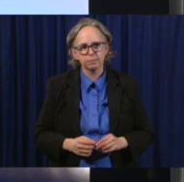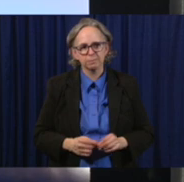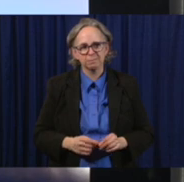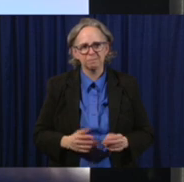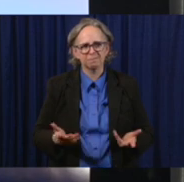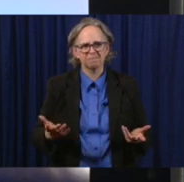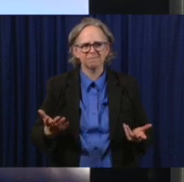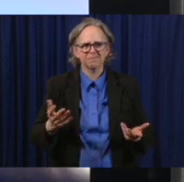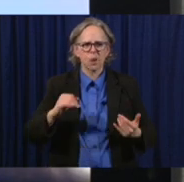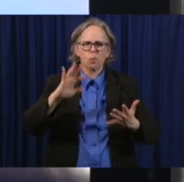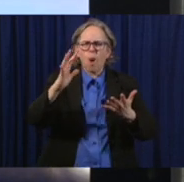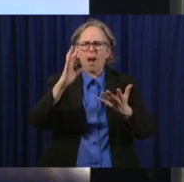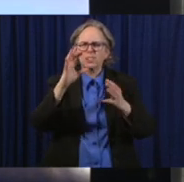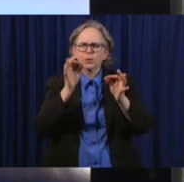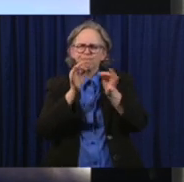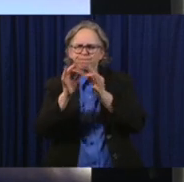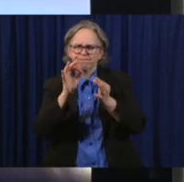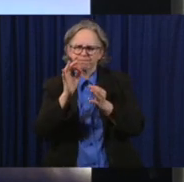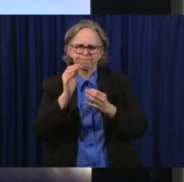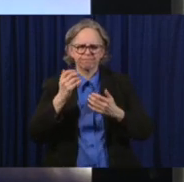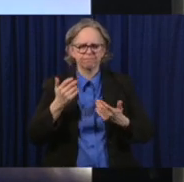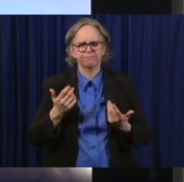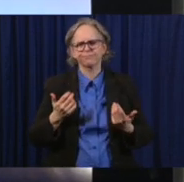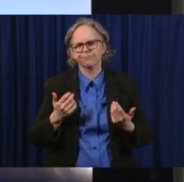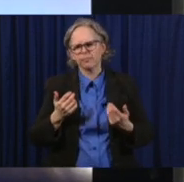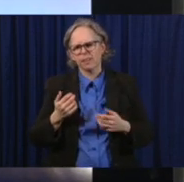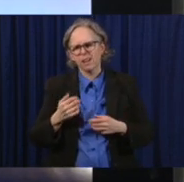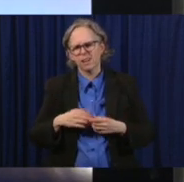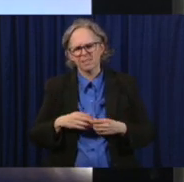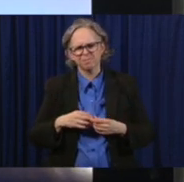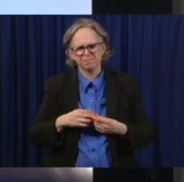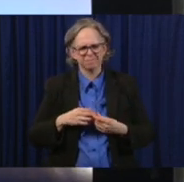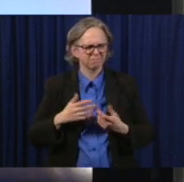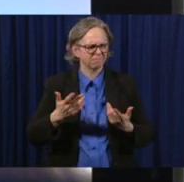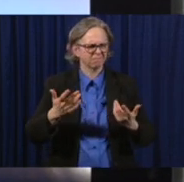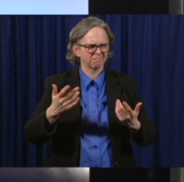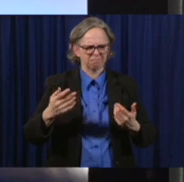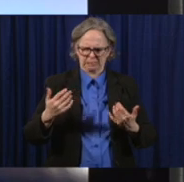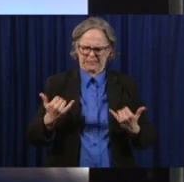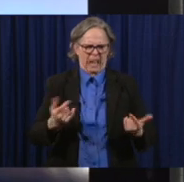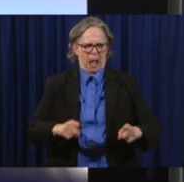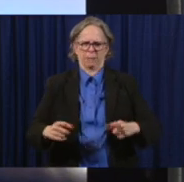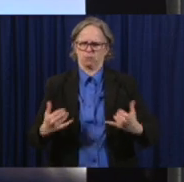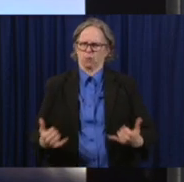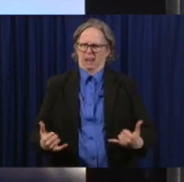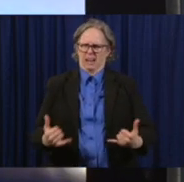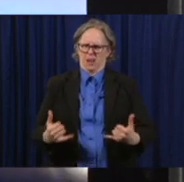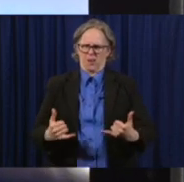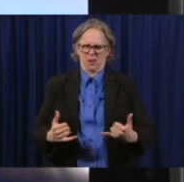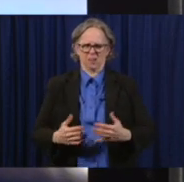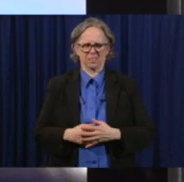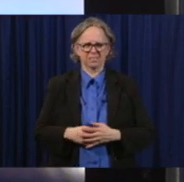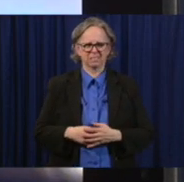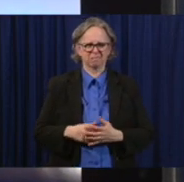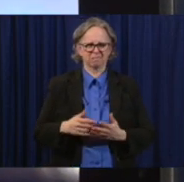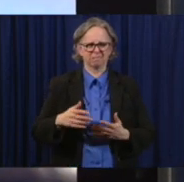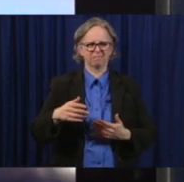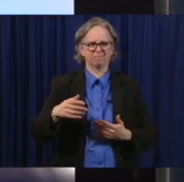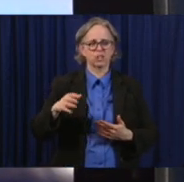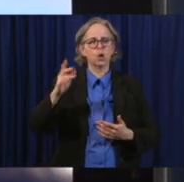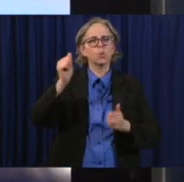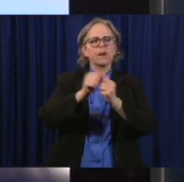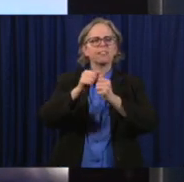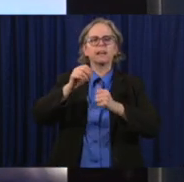provide people with a sense of what's happening throughout the aging network as it relates to